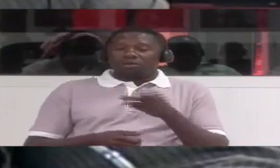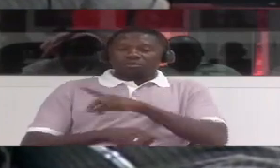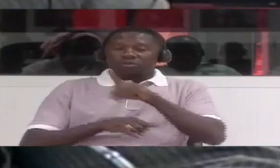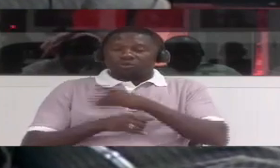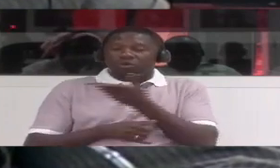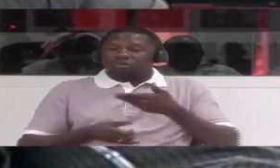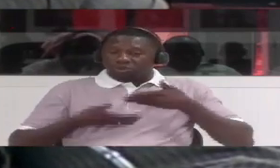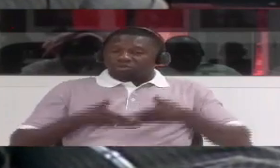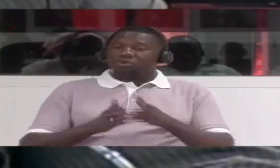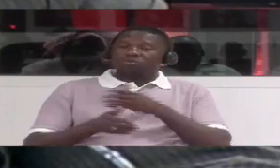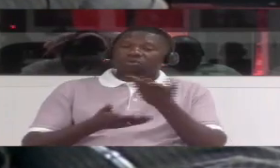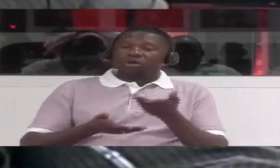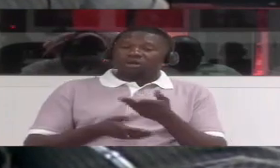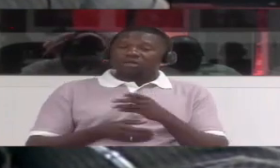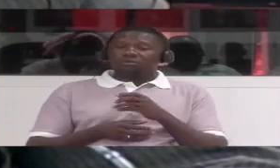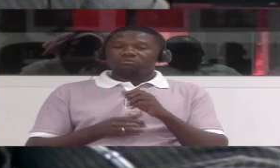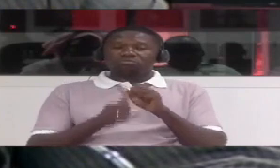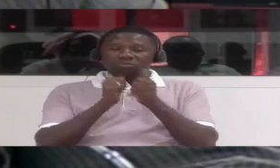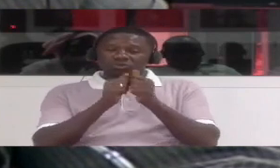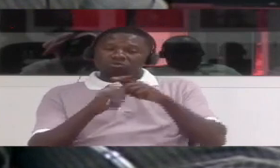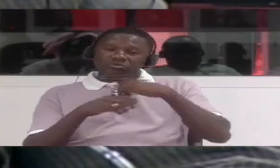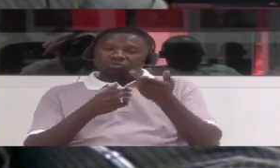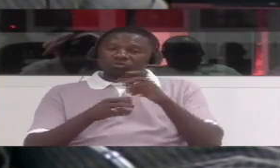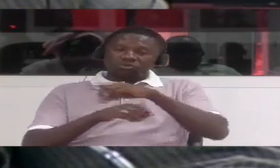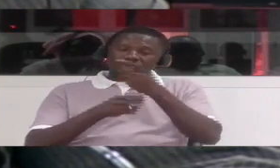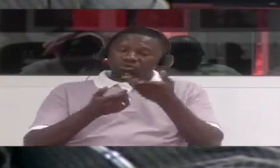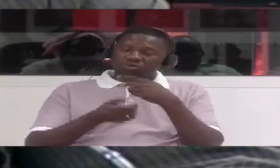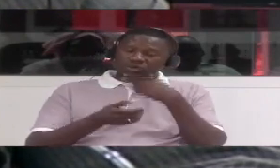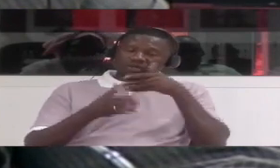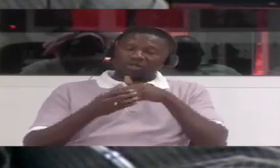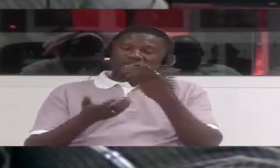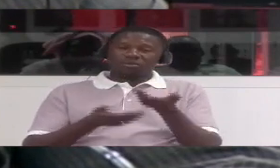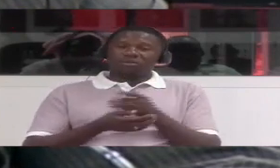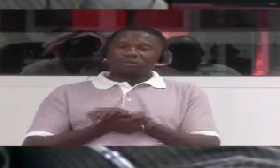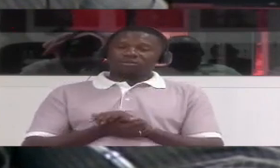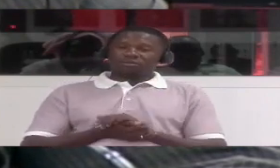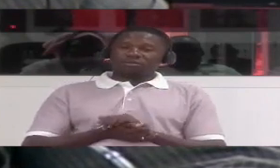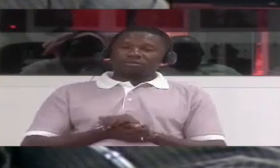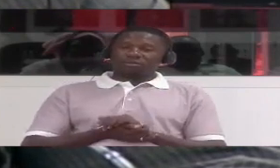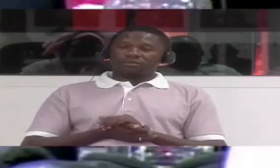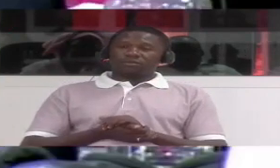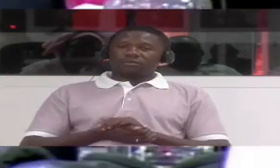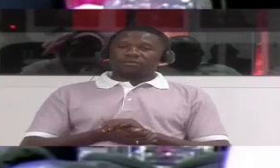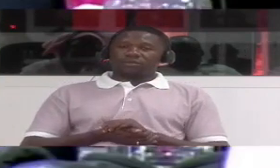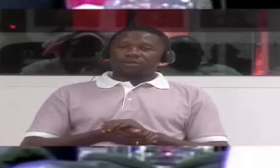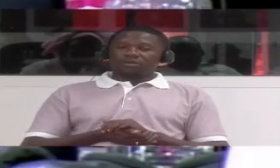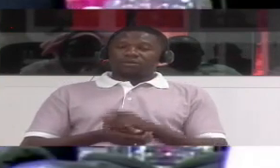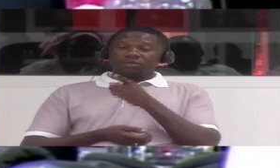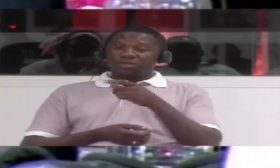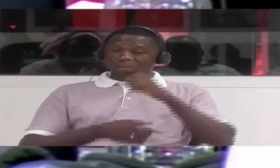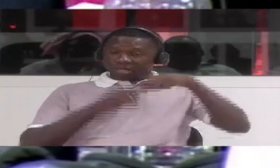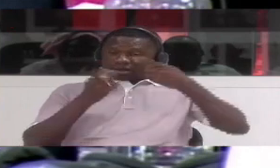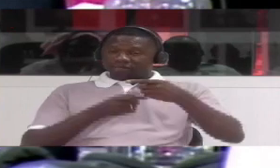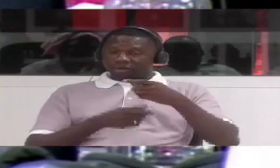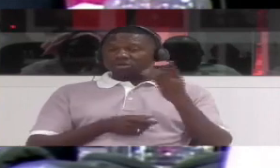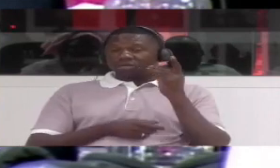So in the span of the 5 days, can you locate for us when those police operations occurred? Was it after a day